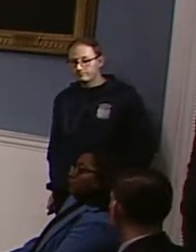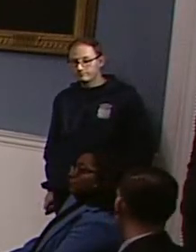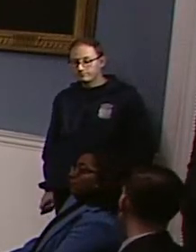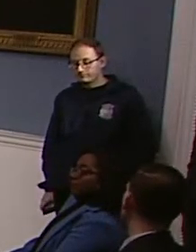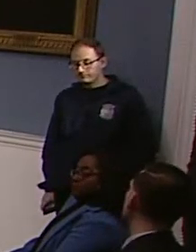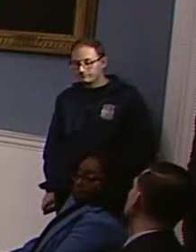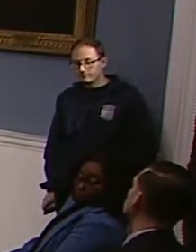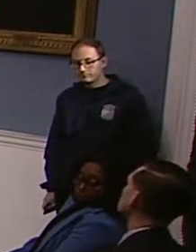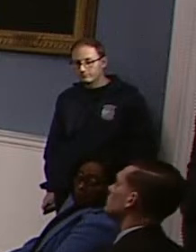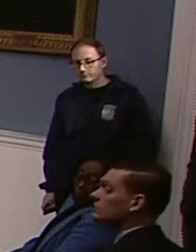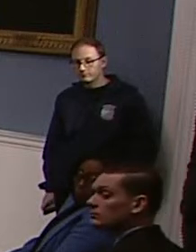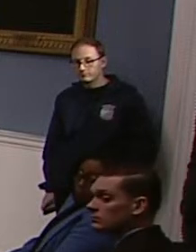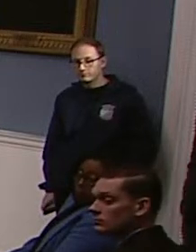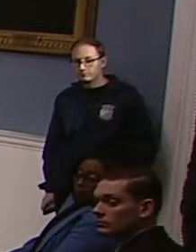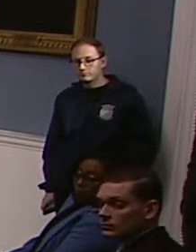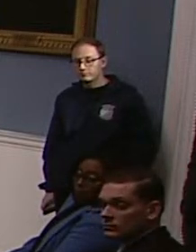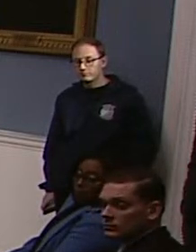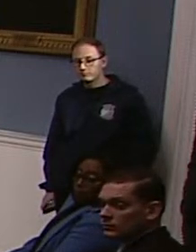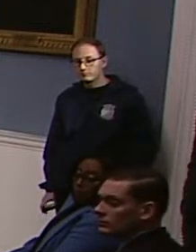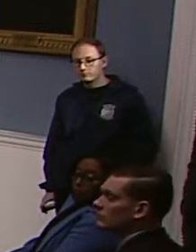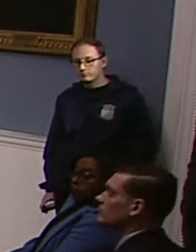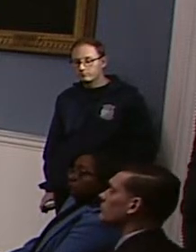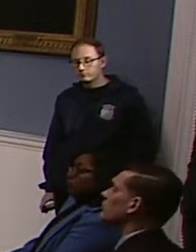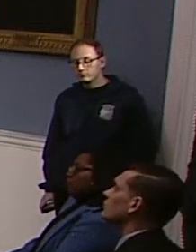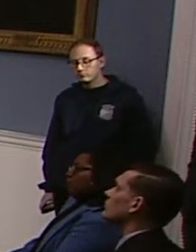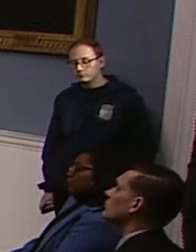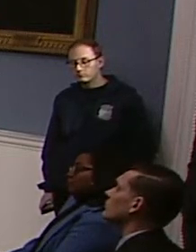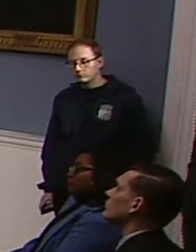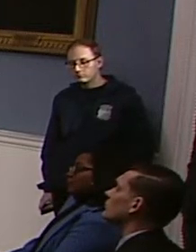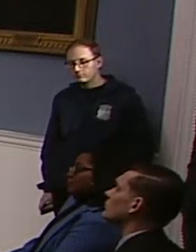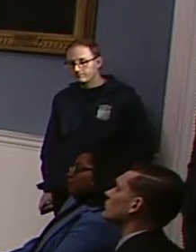Yeah, I would like to find out if you have data about